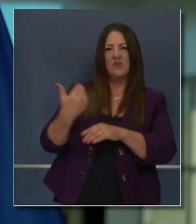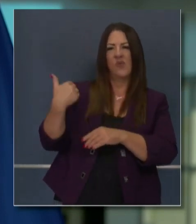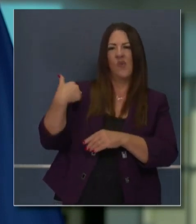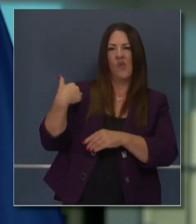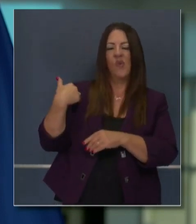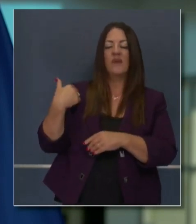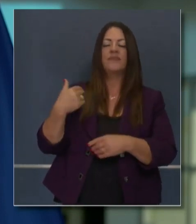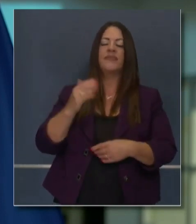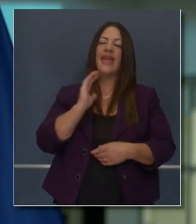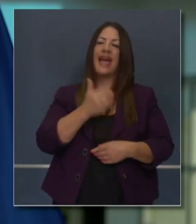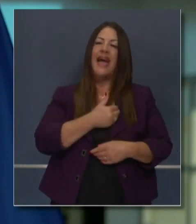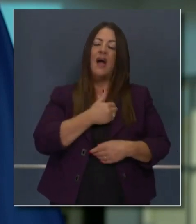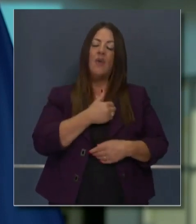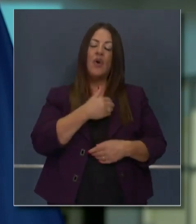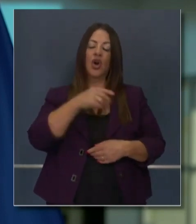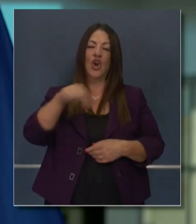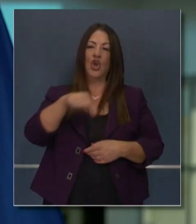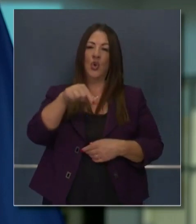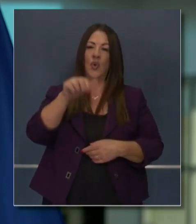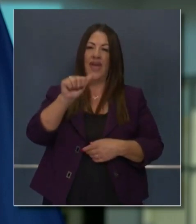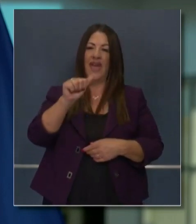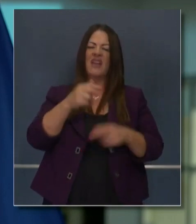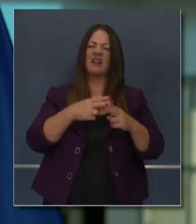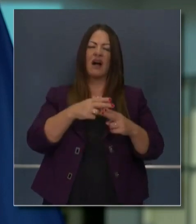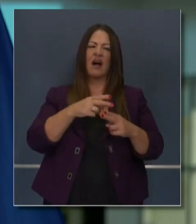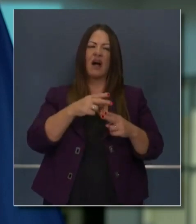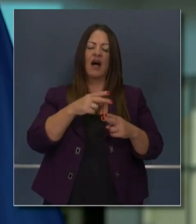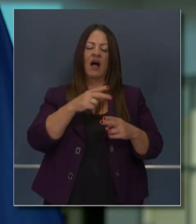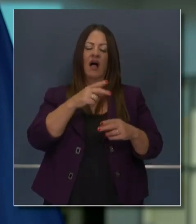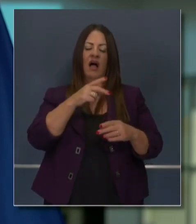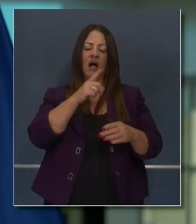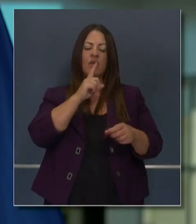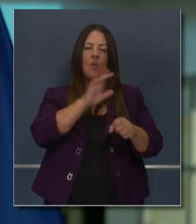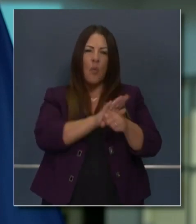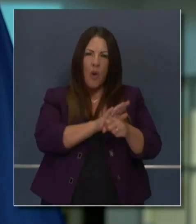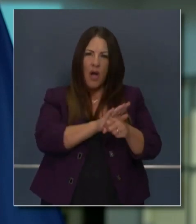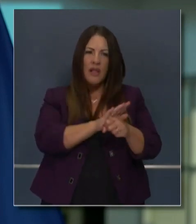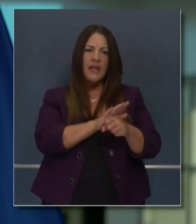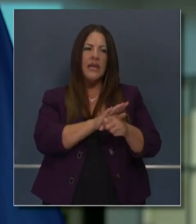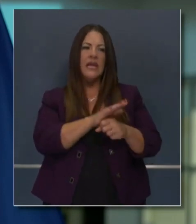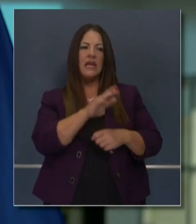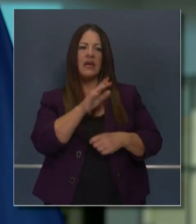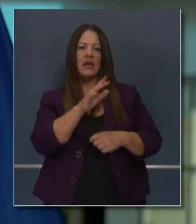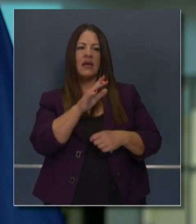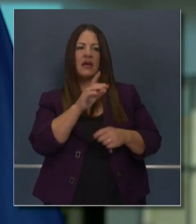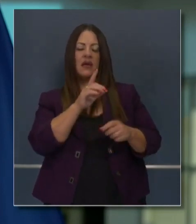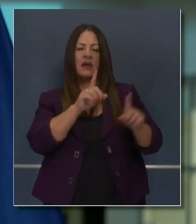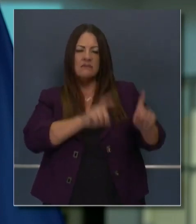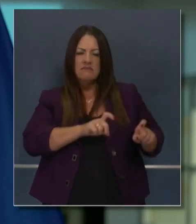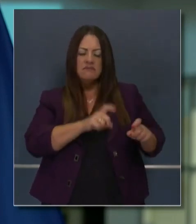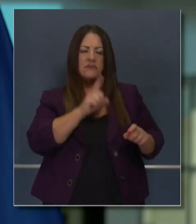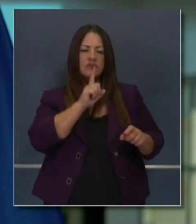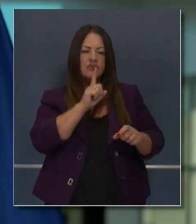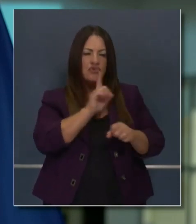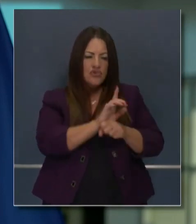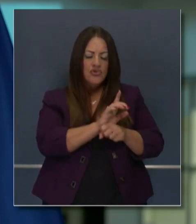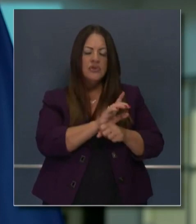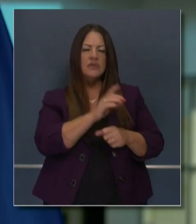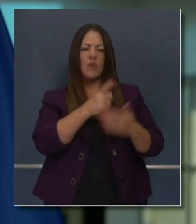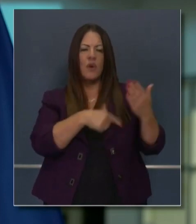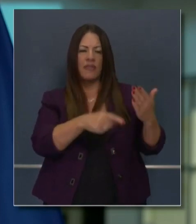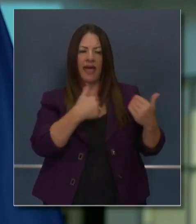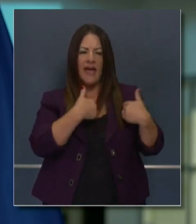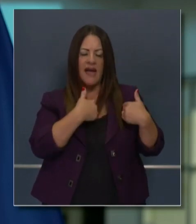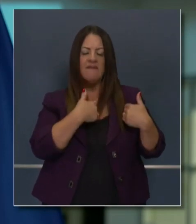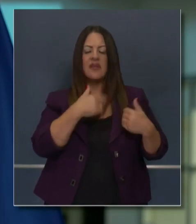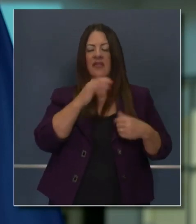quality assurance system that was put in place a couple of months ago when we had the more significant